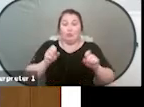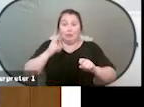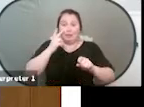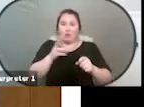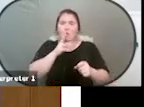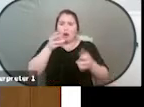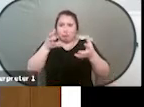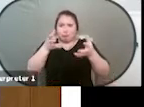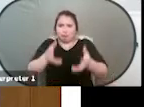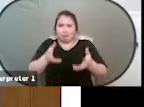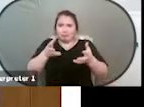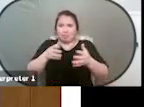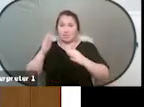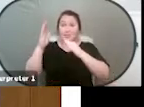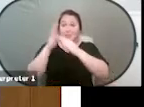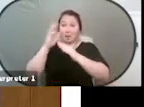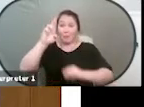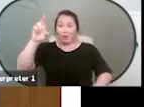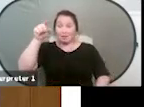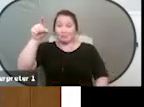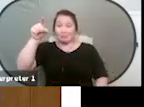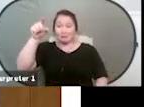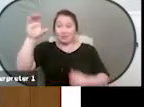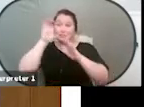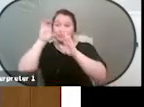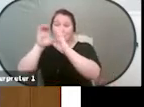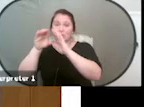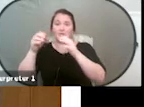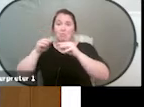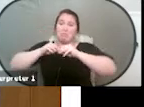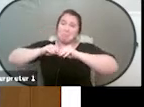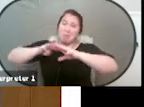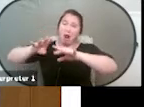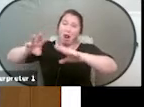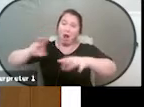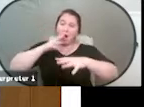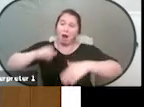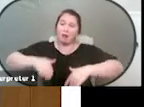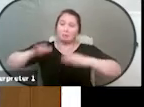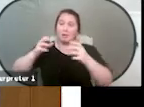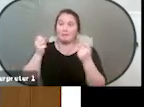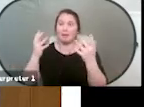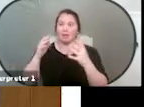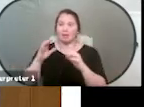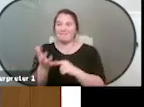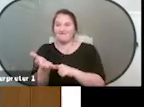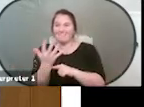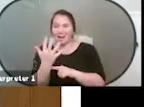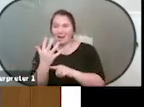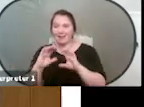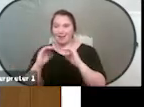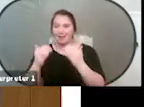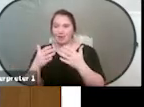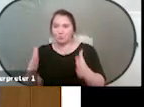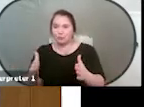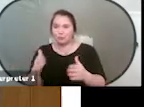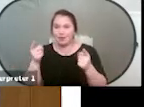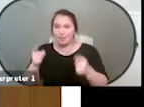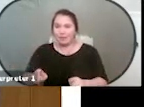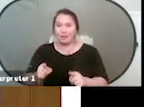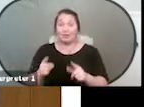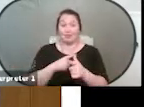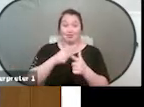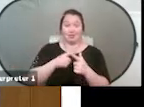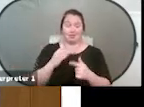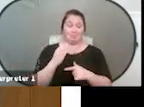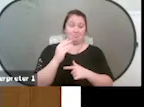there, the picture at the top right. It flooded several classrooms, 5 classrooms. And then the back